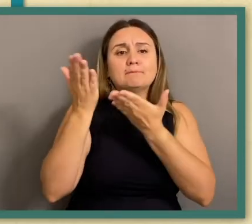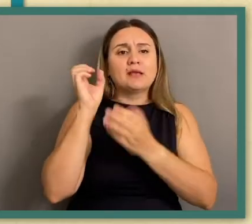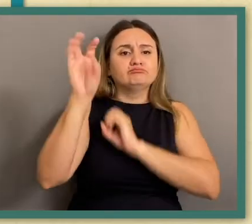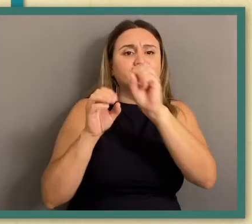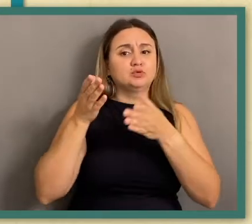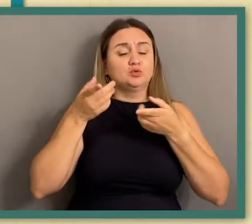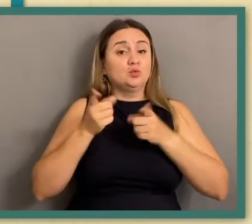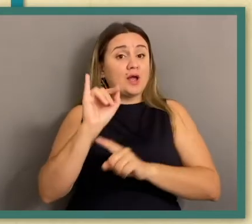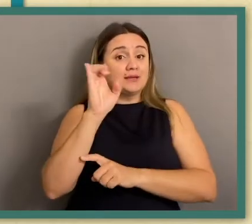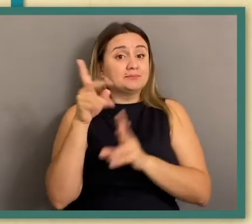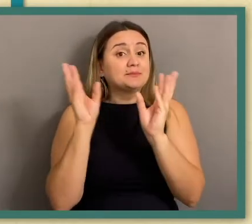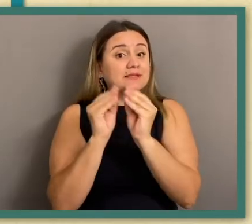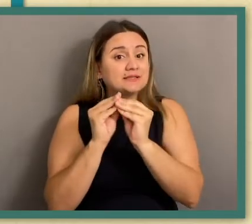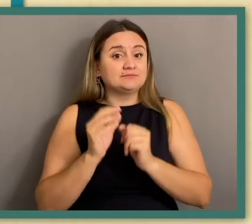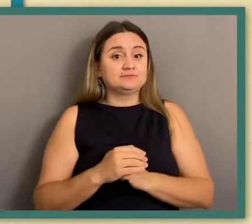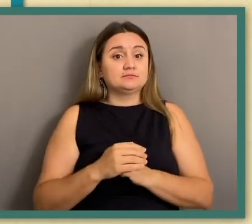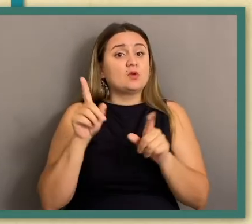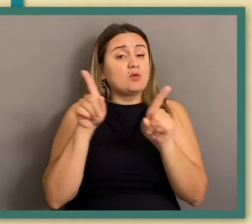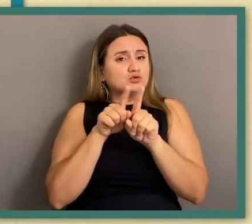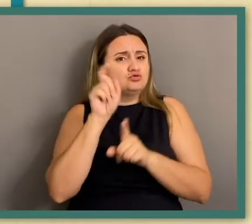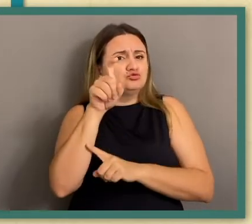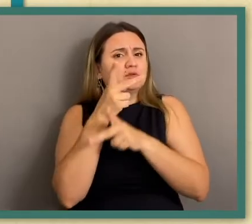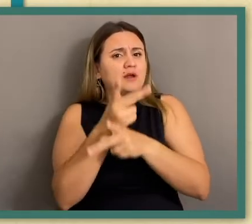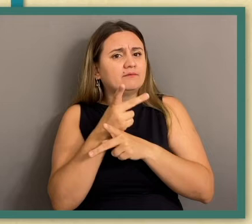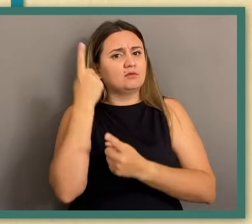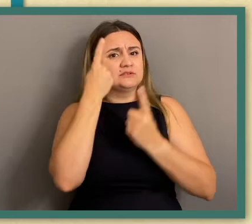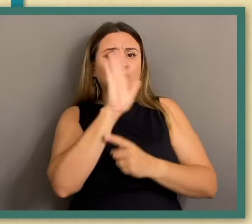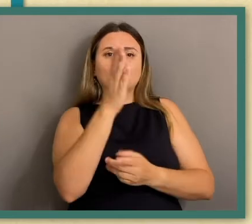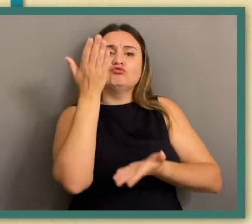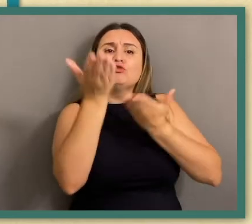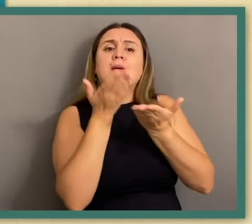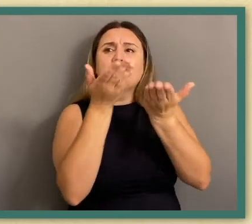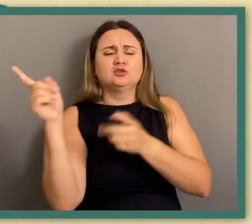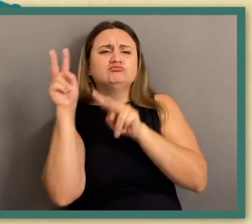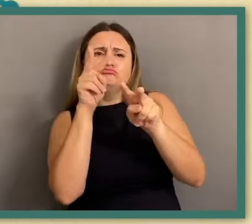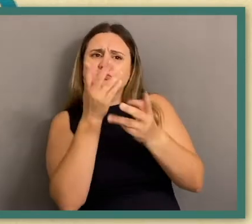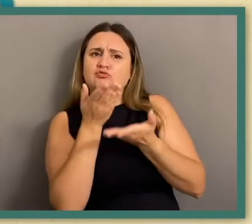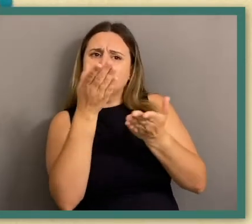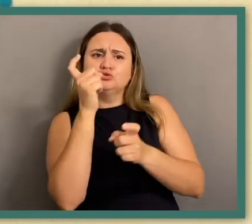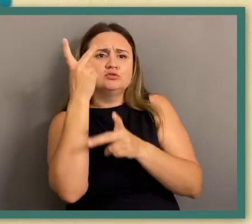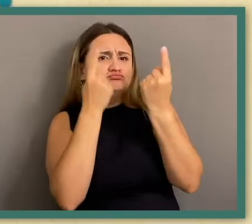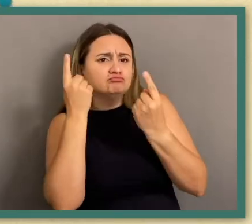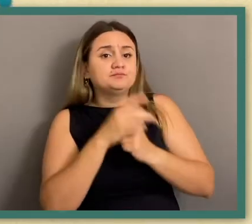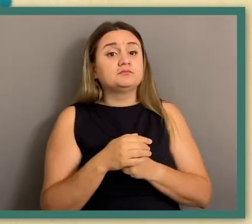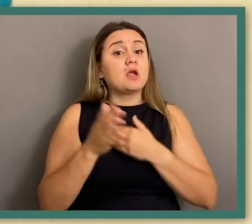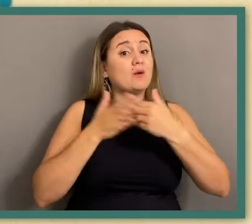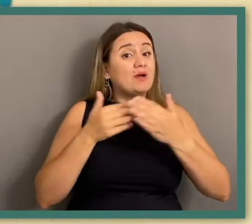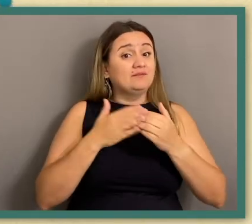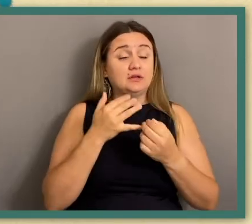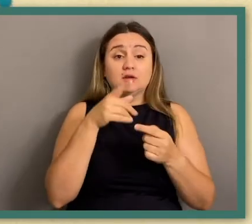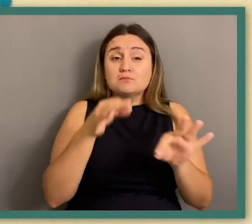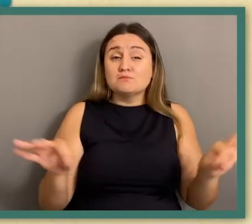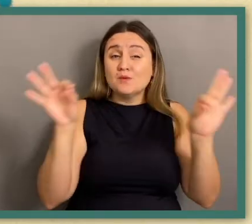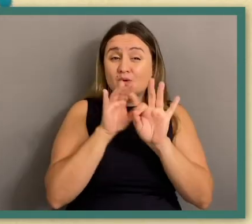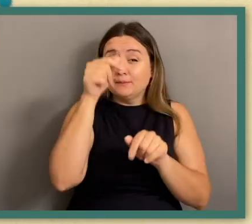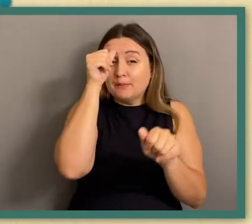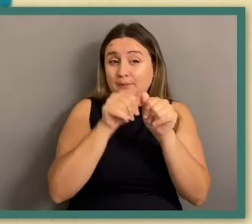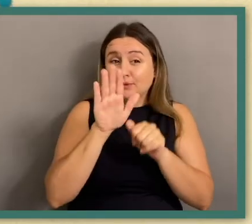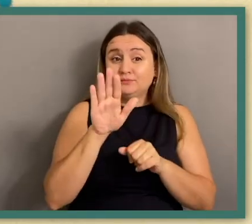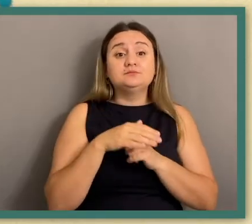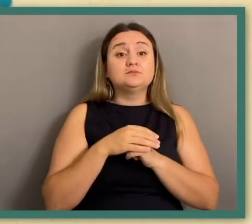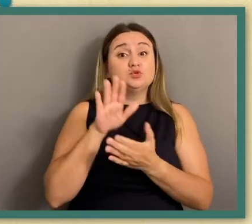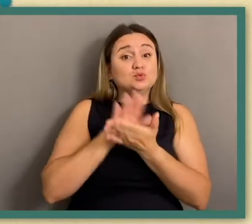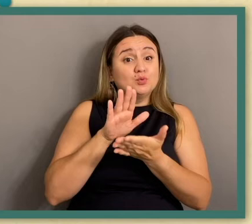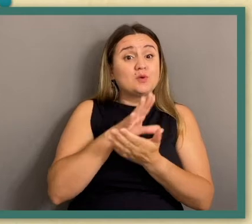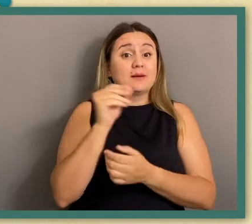IEP meeting, and it should carefully consider your recommendations. However, it is important to remember that when the school and